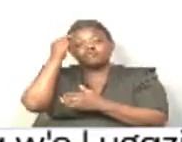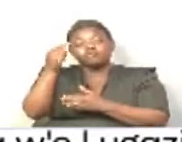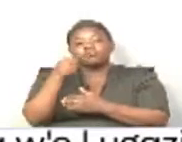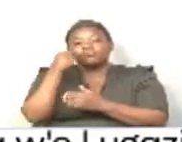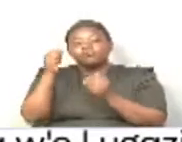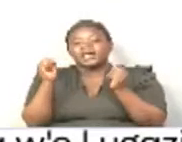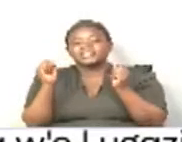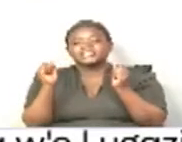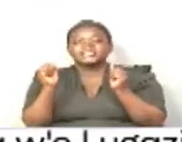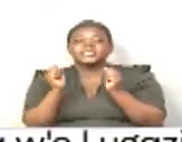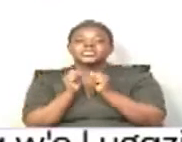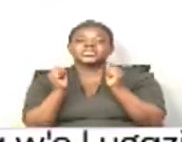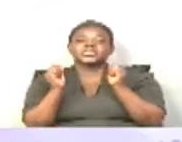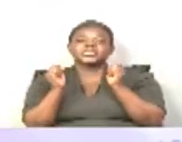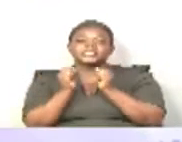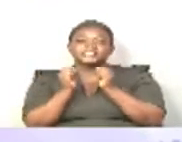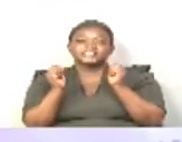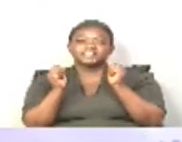sick.